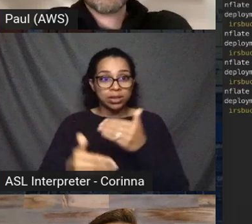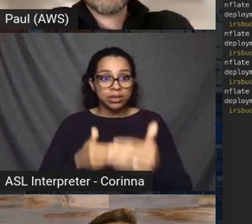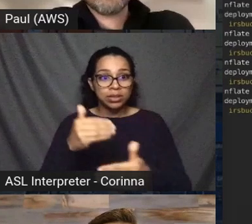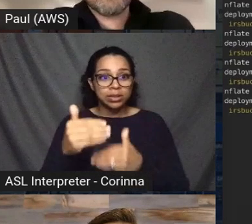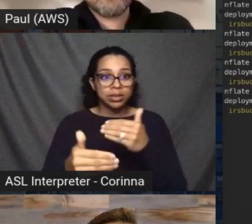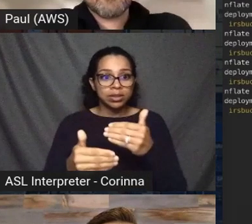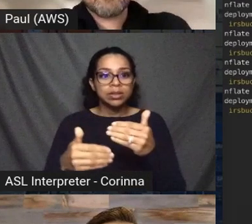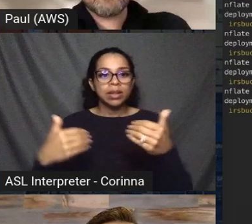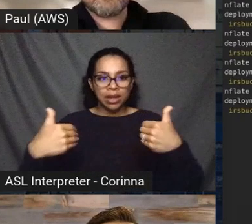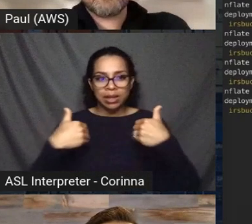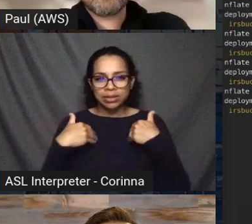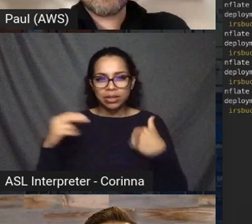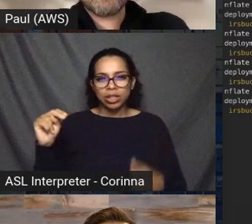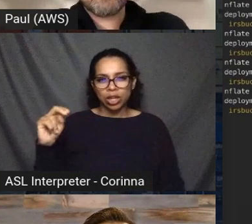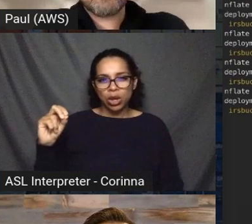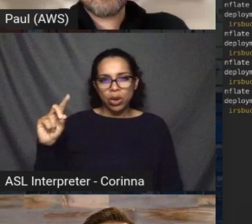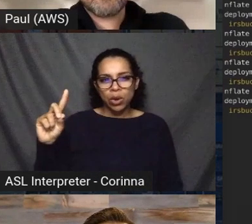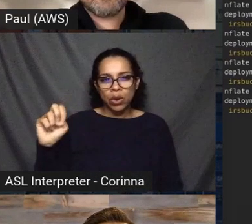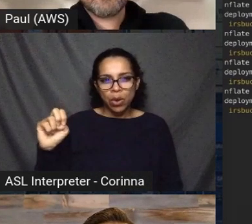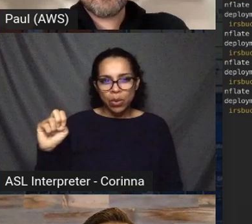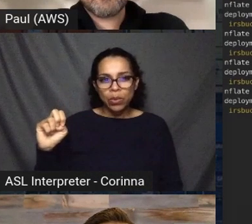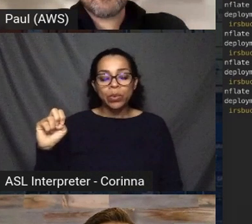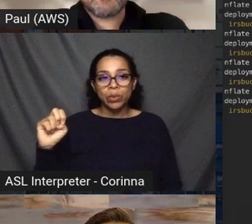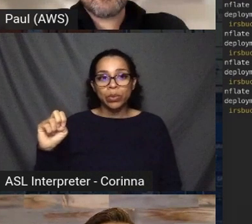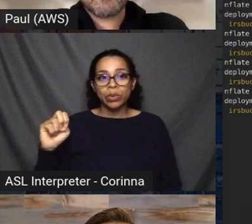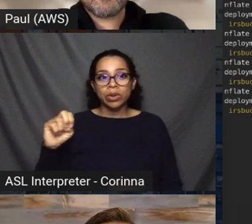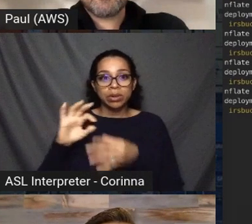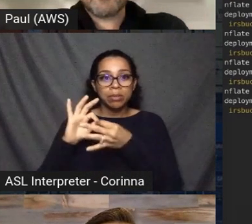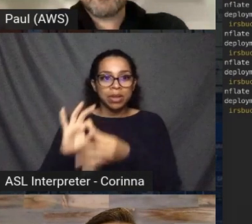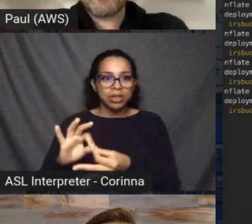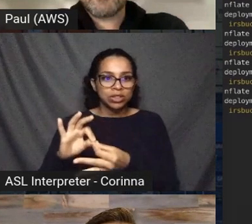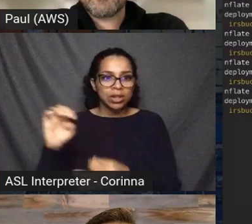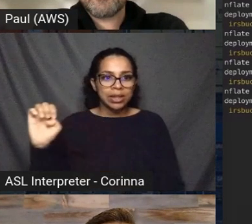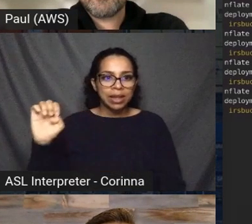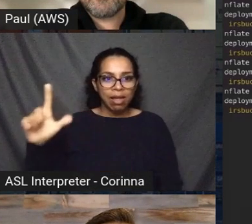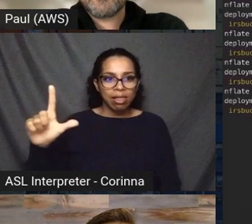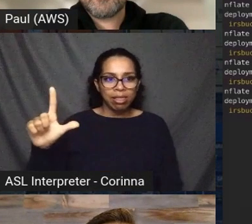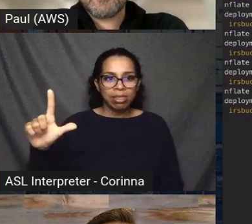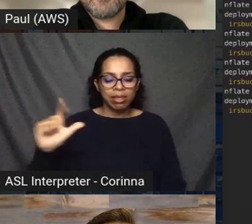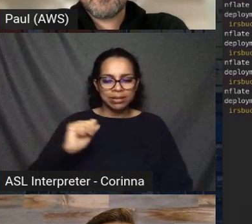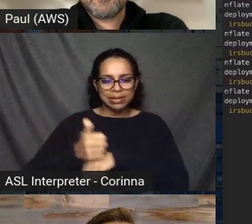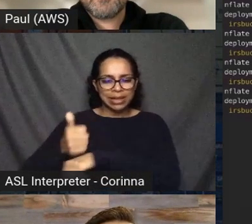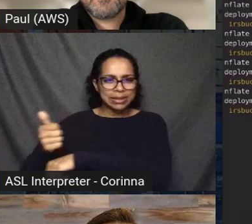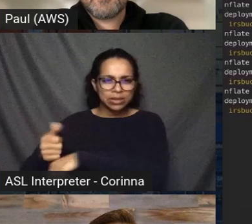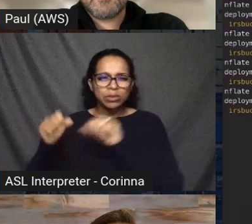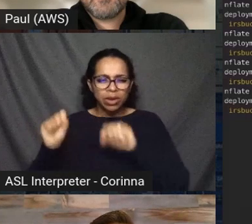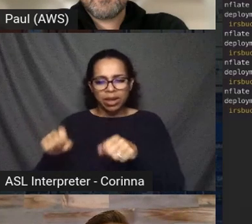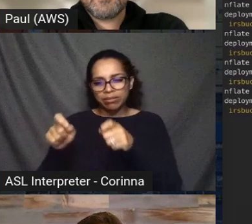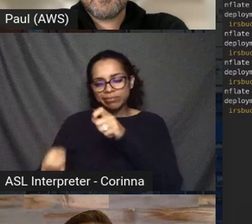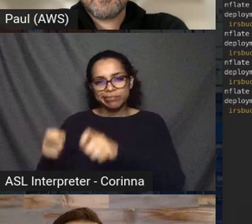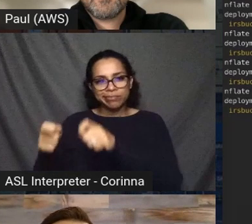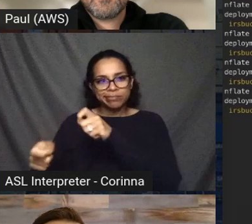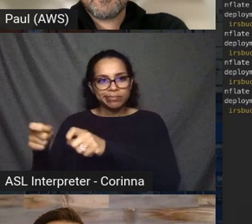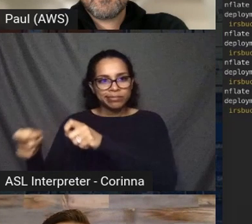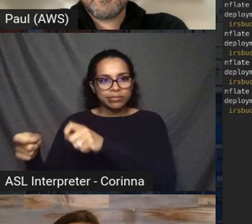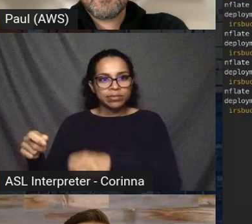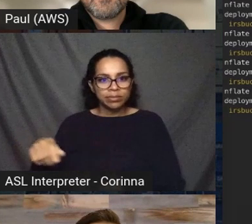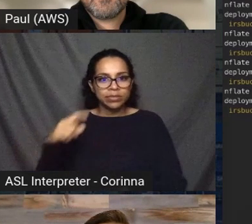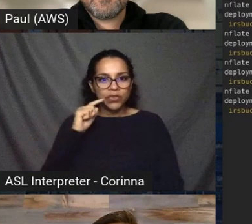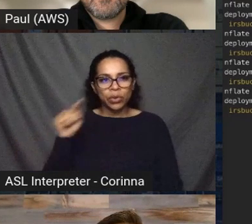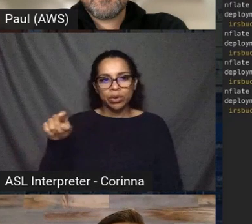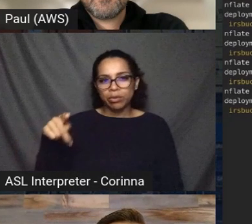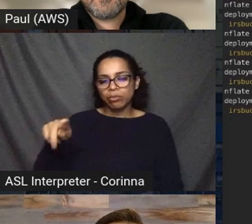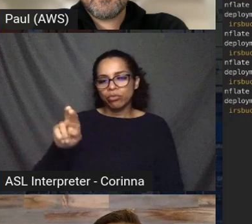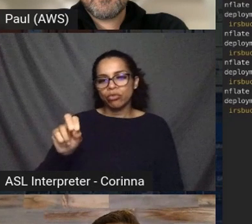for termination based on the DL settings, which is customizable, in the provisioner, and